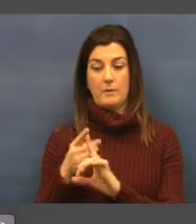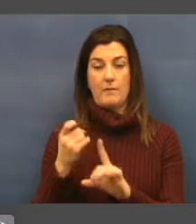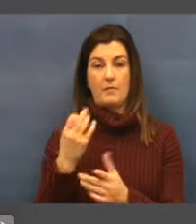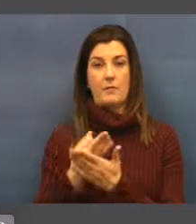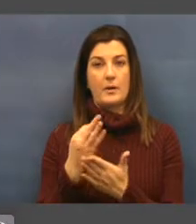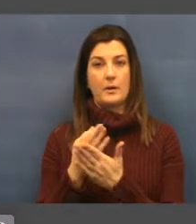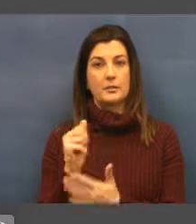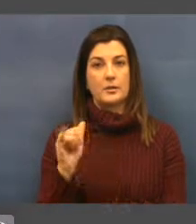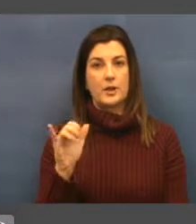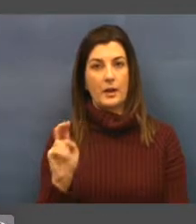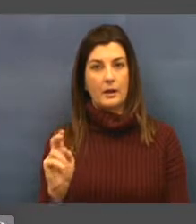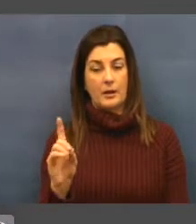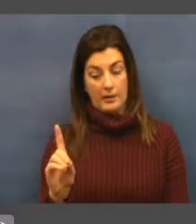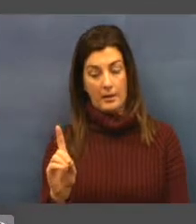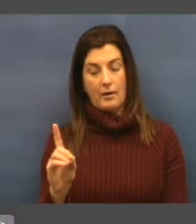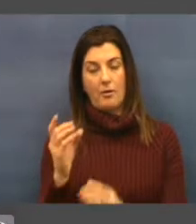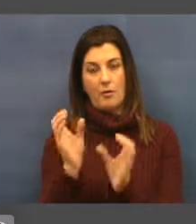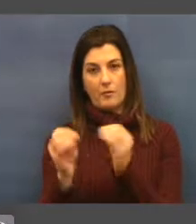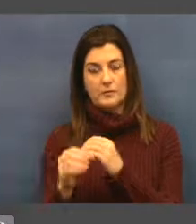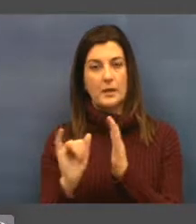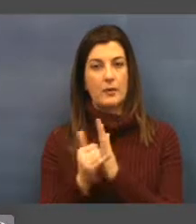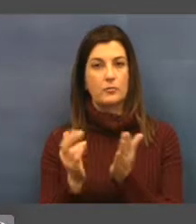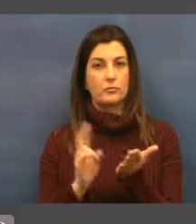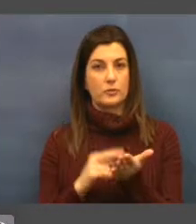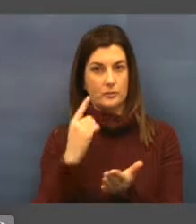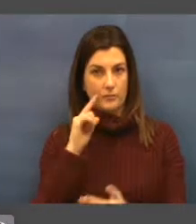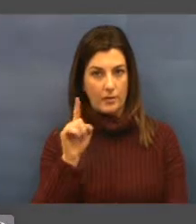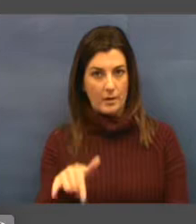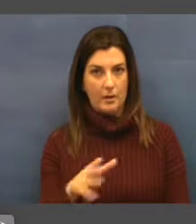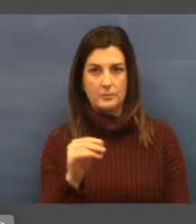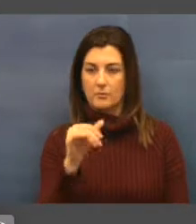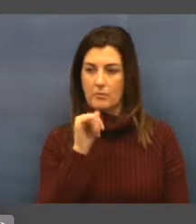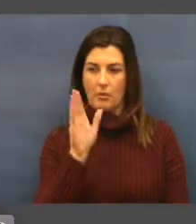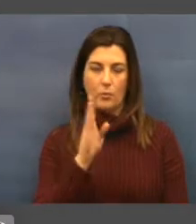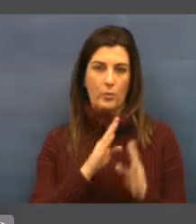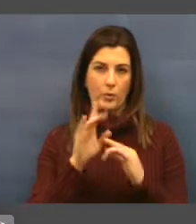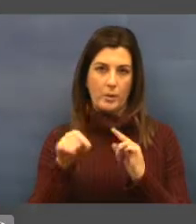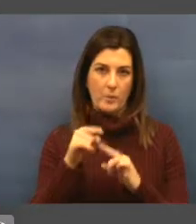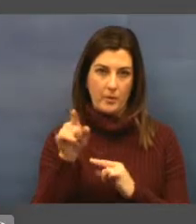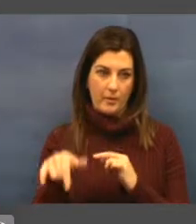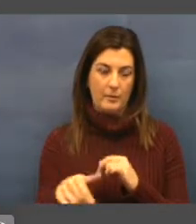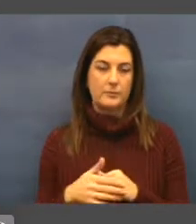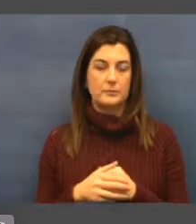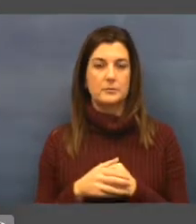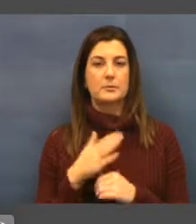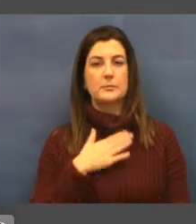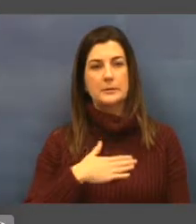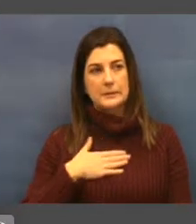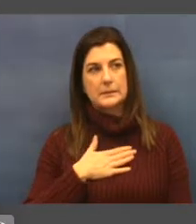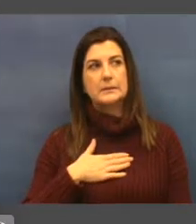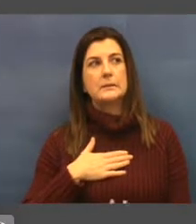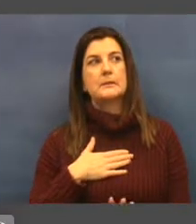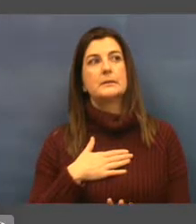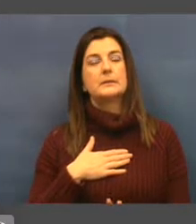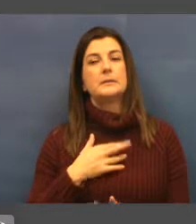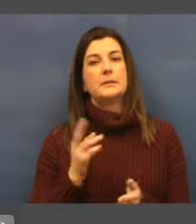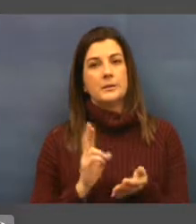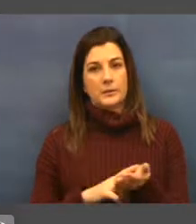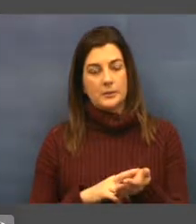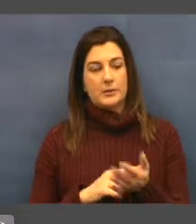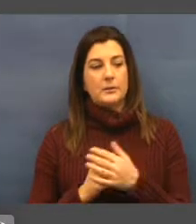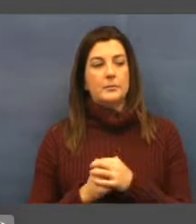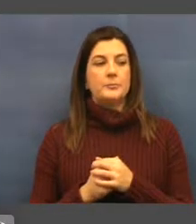with instructions on how to register for that. So don't worry too much about it. Just please do